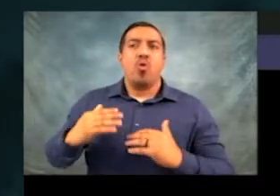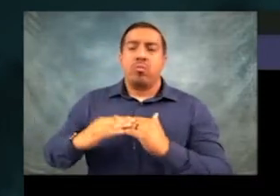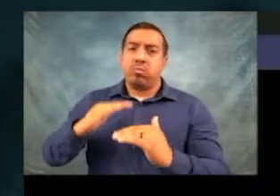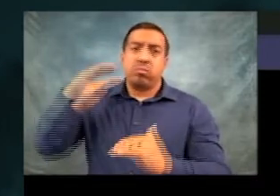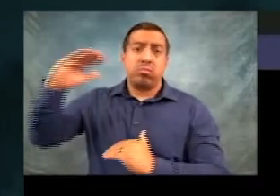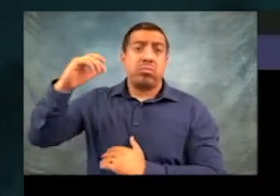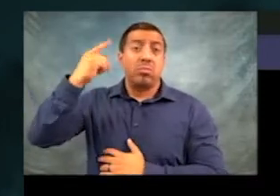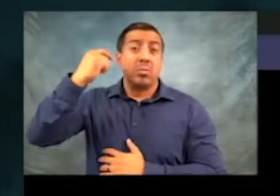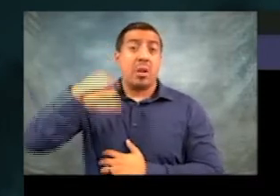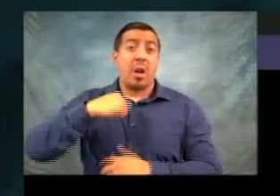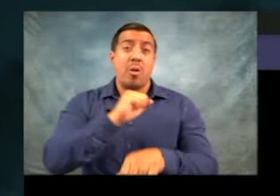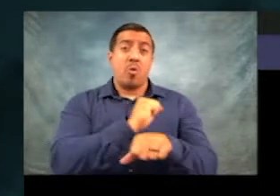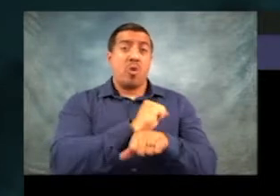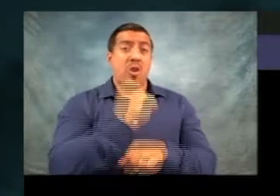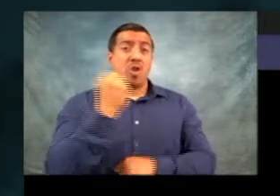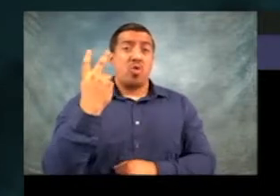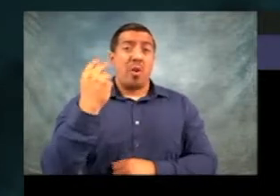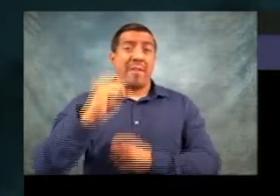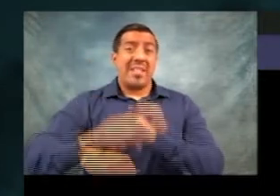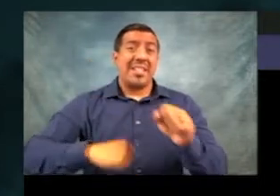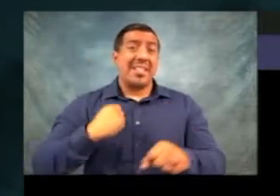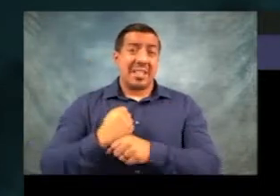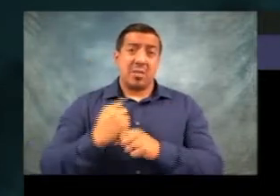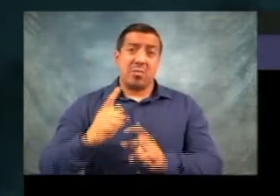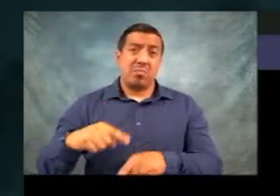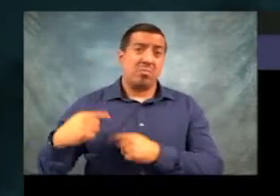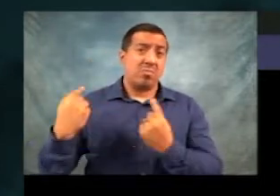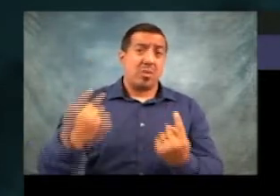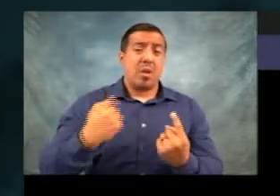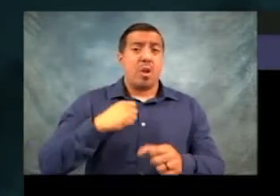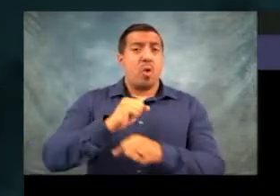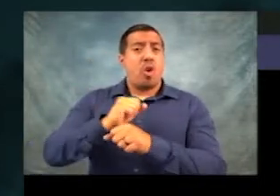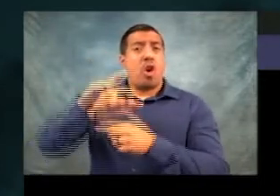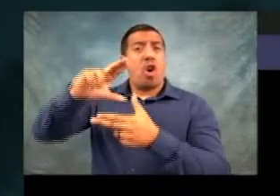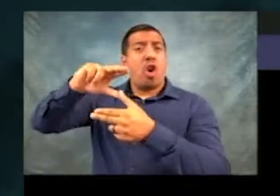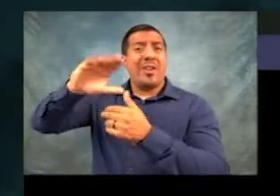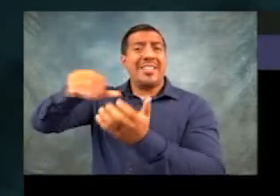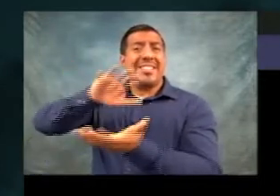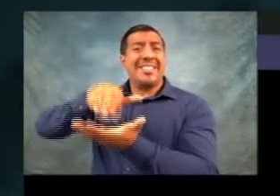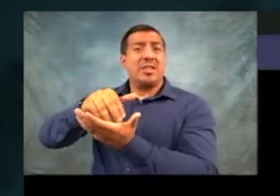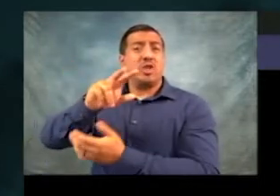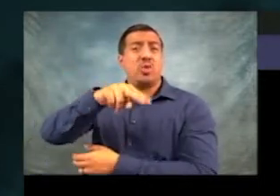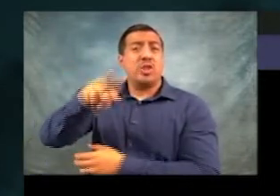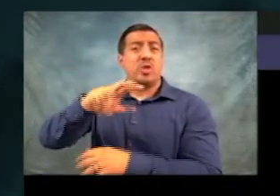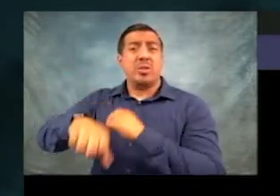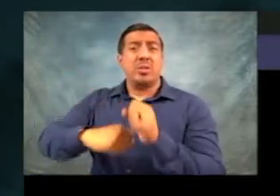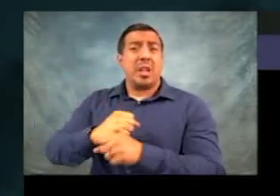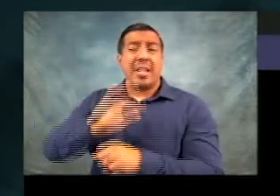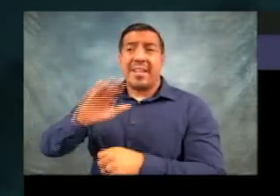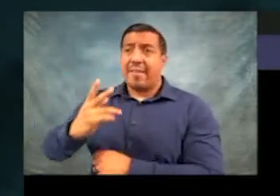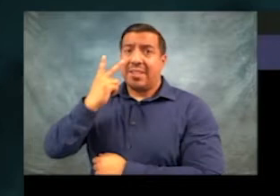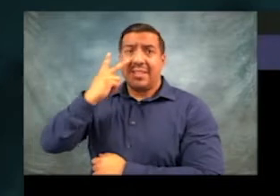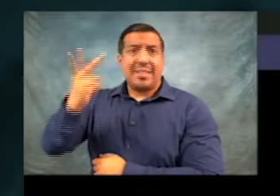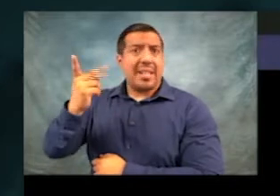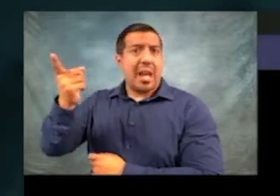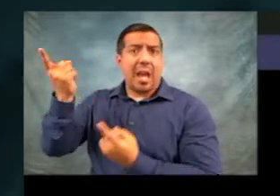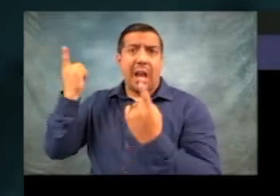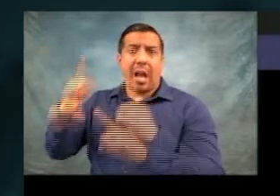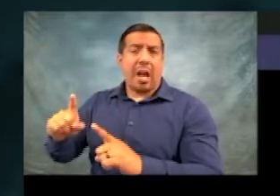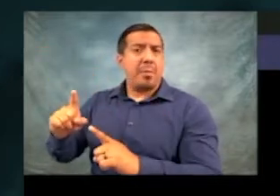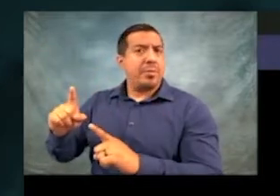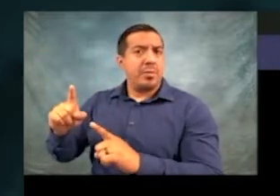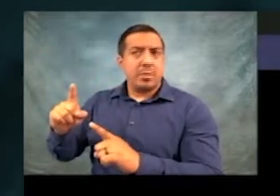I've been doing this job for 12 years and been at the Hurricane Center for 22 years, and I've never seen that type of recurrence over and over